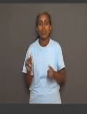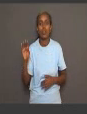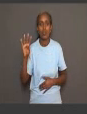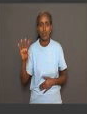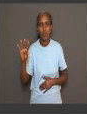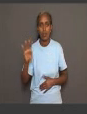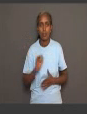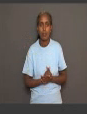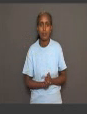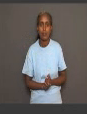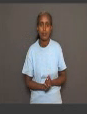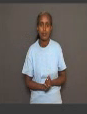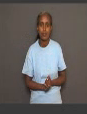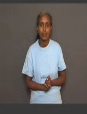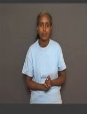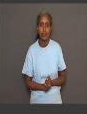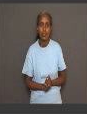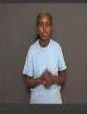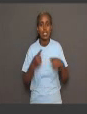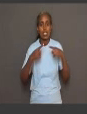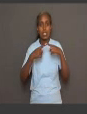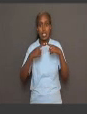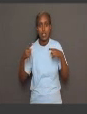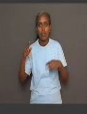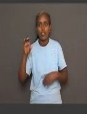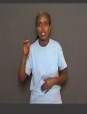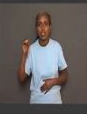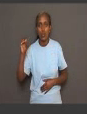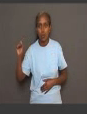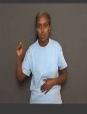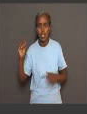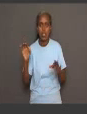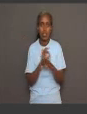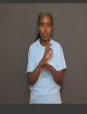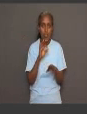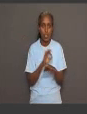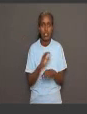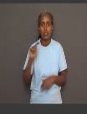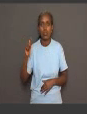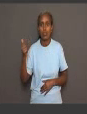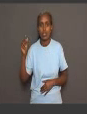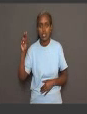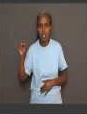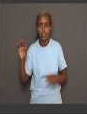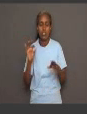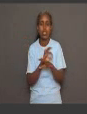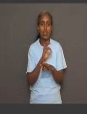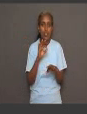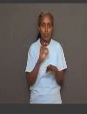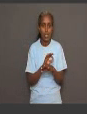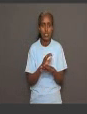4. The inverse cosine function of the tangent function